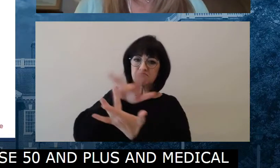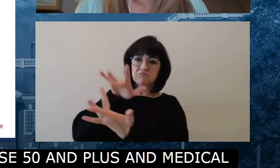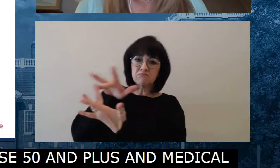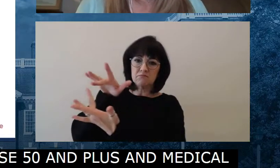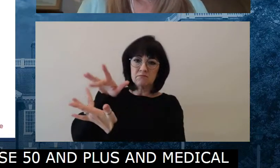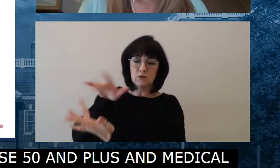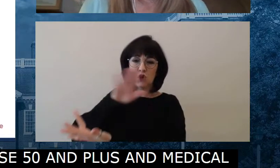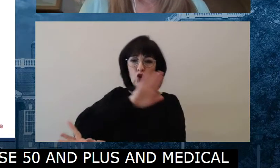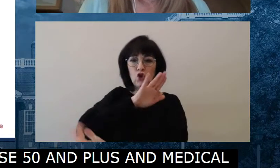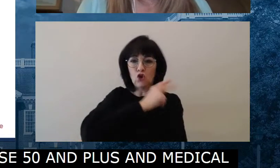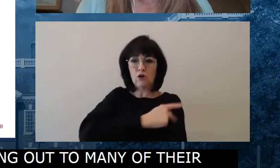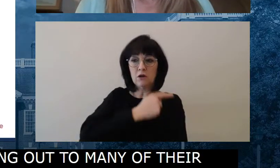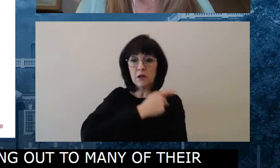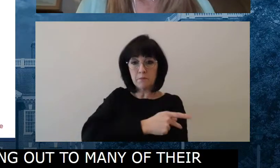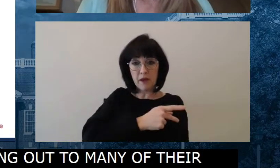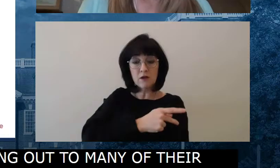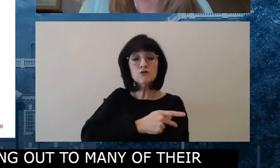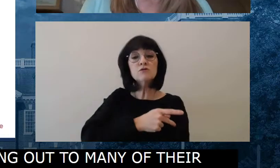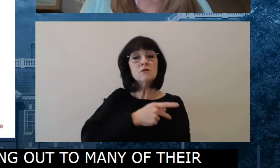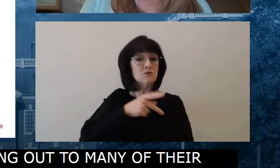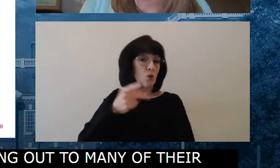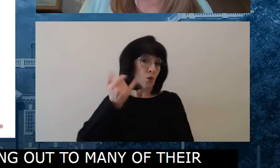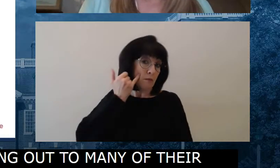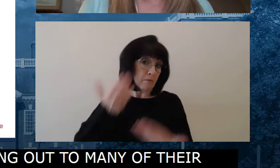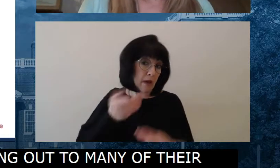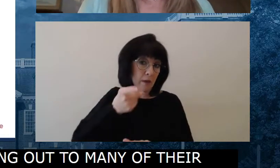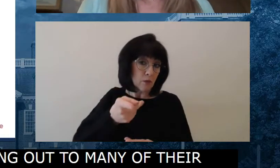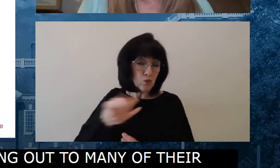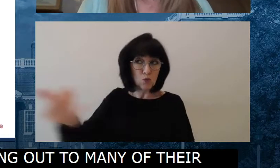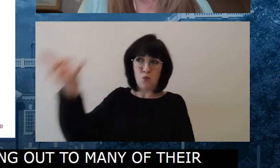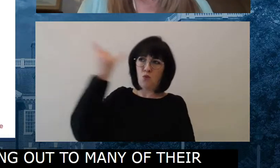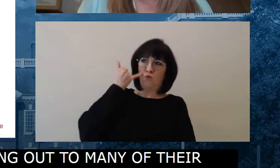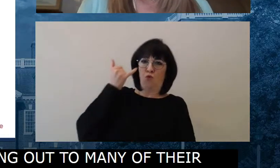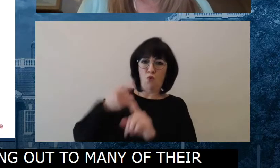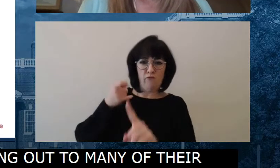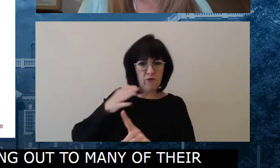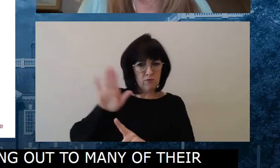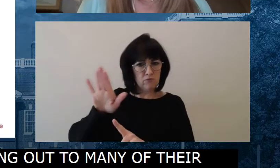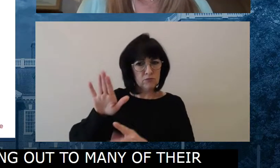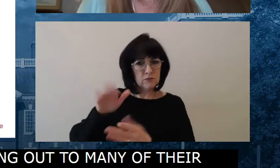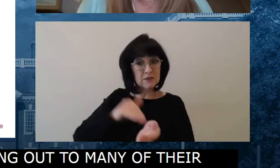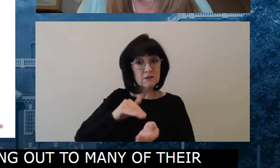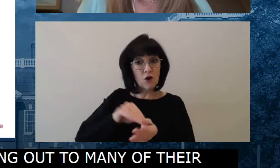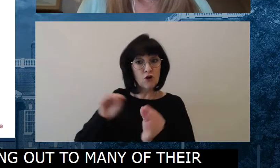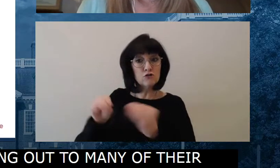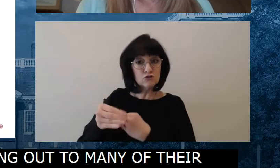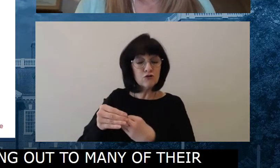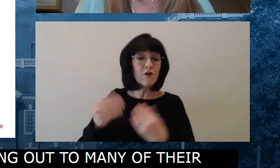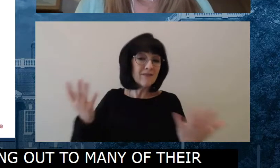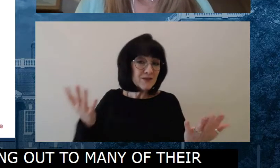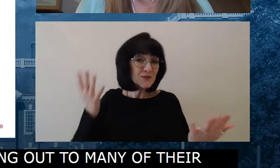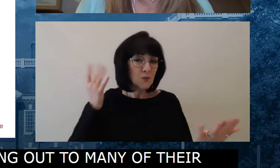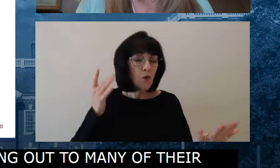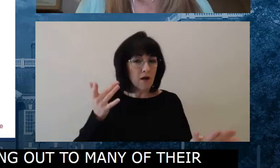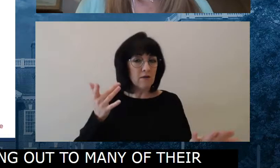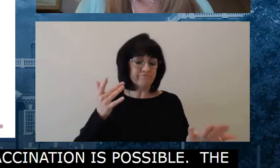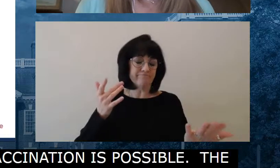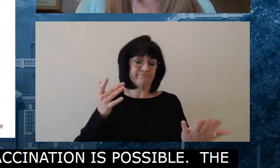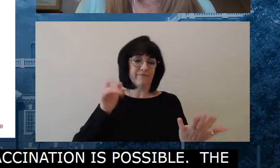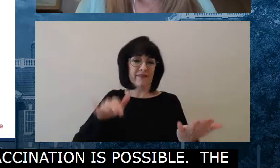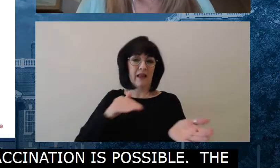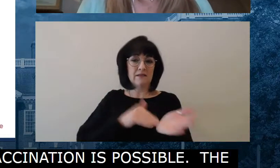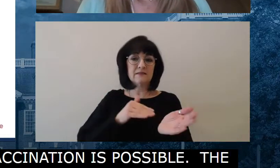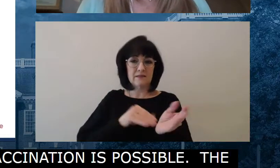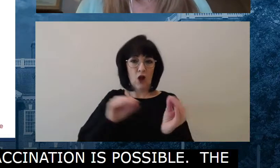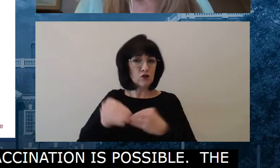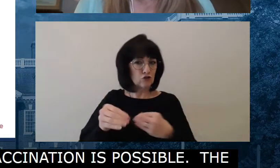is possible. Providers are probably already today, given the news, already getting